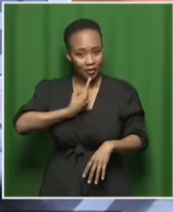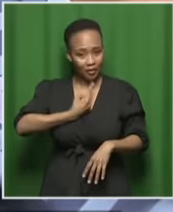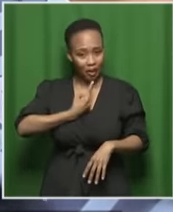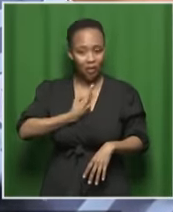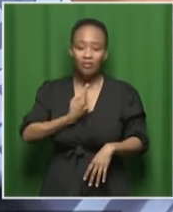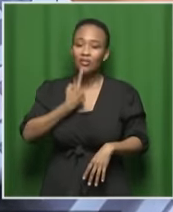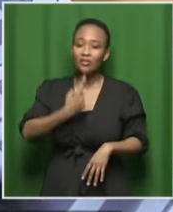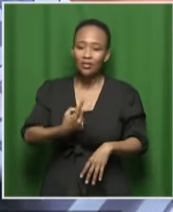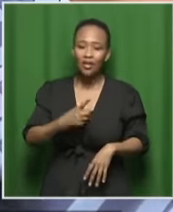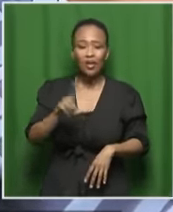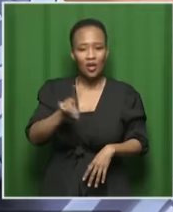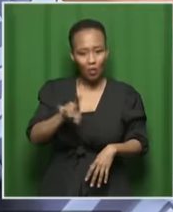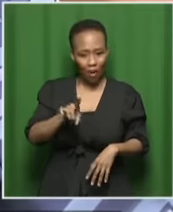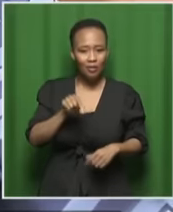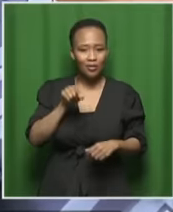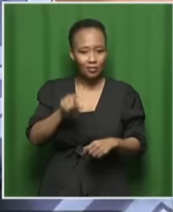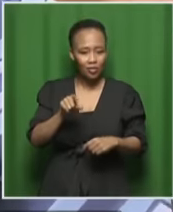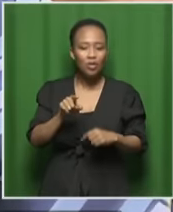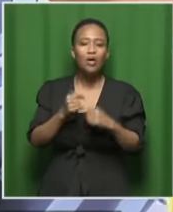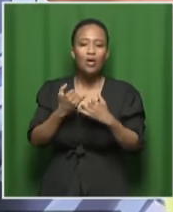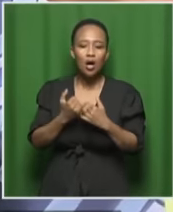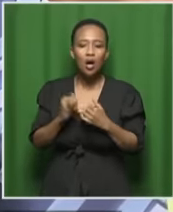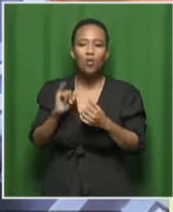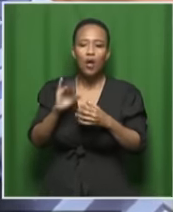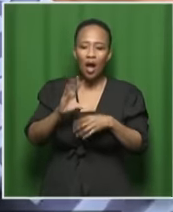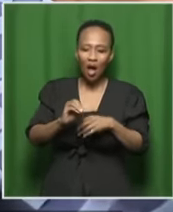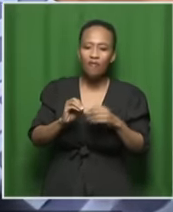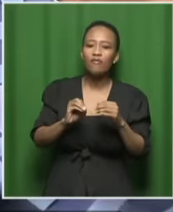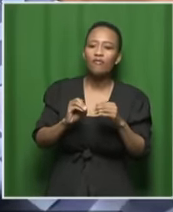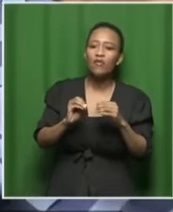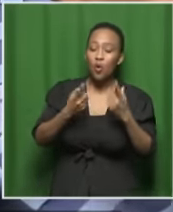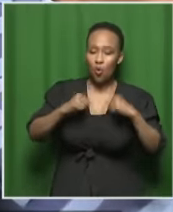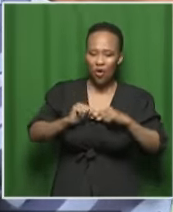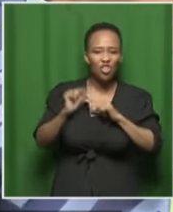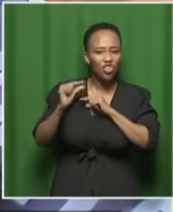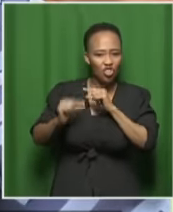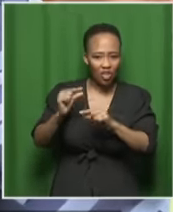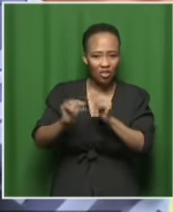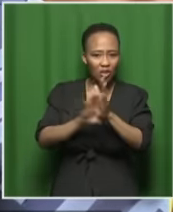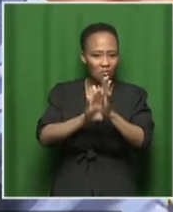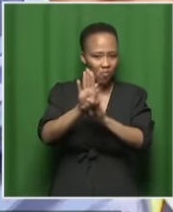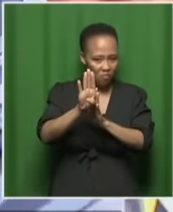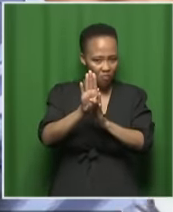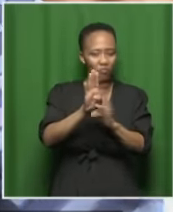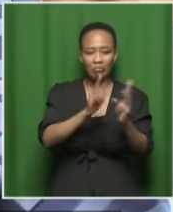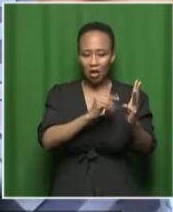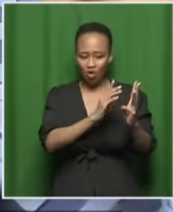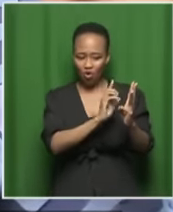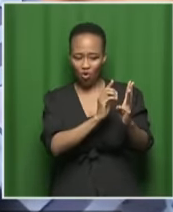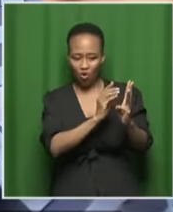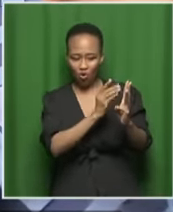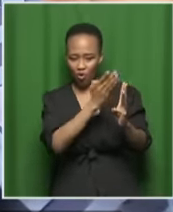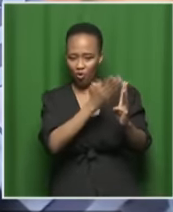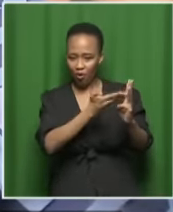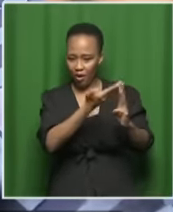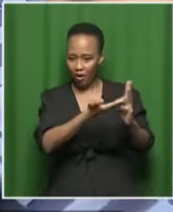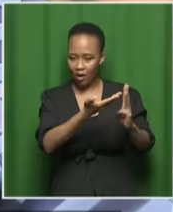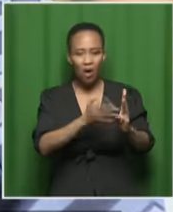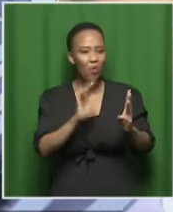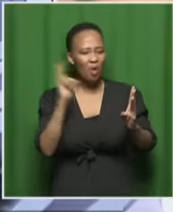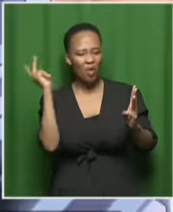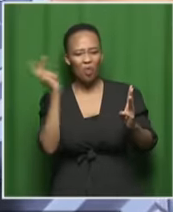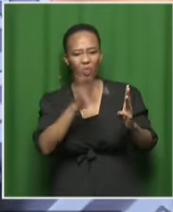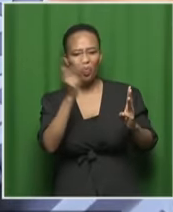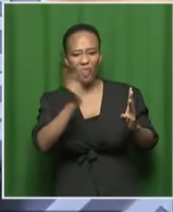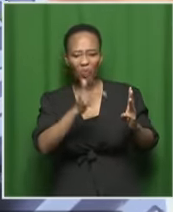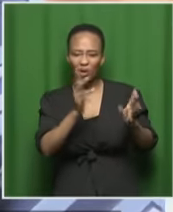generation that must decrease the number of informal settlements rather than increase them. We are the generation that must improve townships rather than leave them in the bad state they are. We are